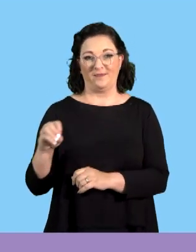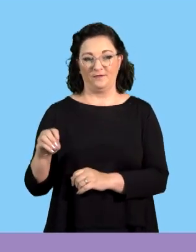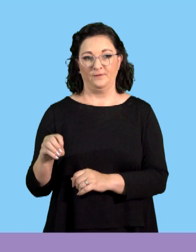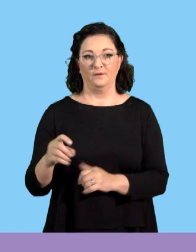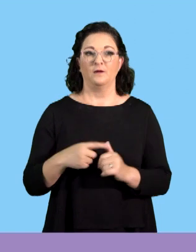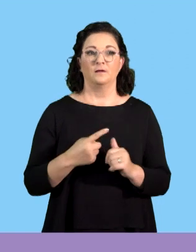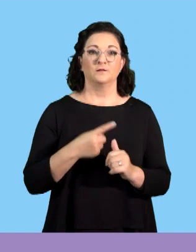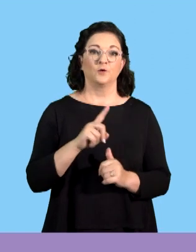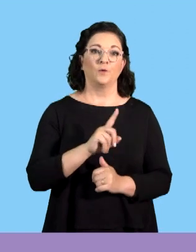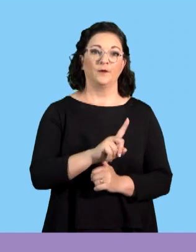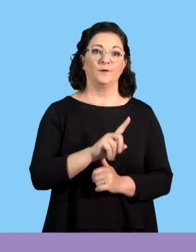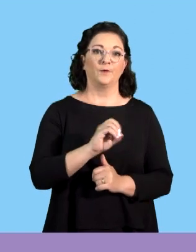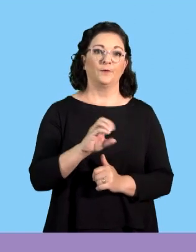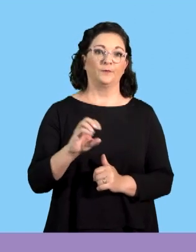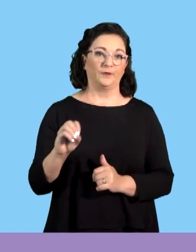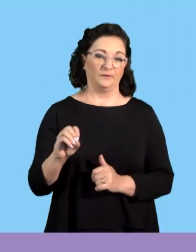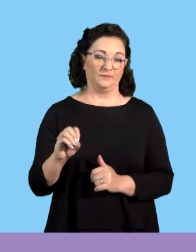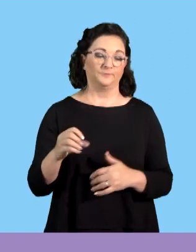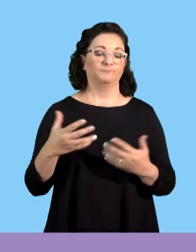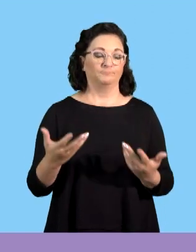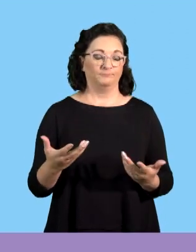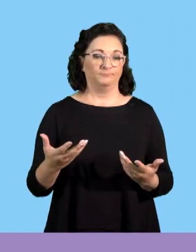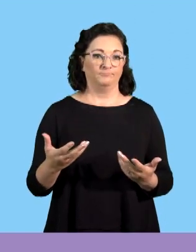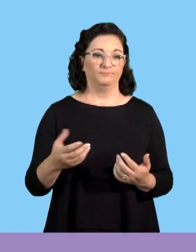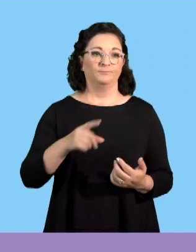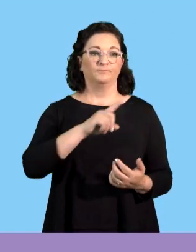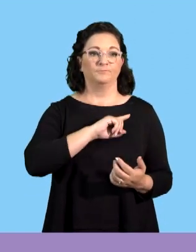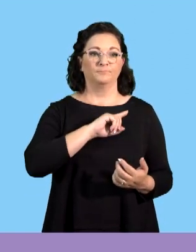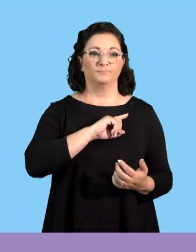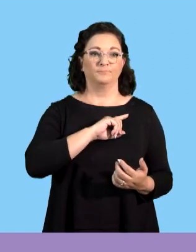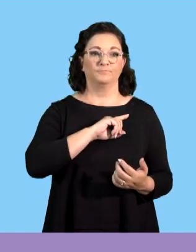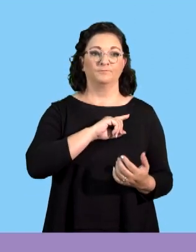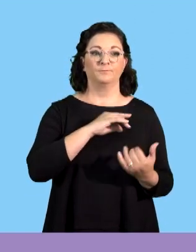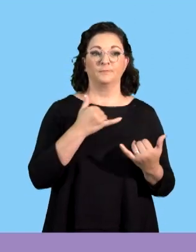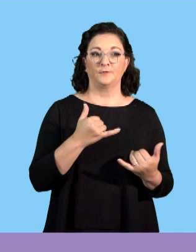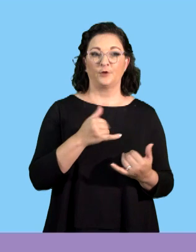by 100, which gives you 1,000. And your answer would be